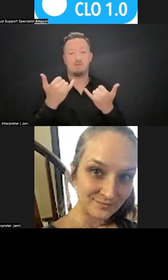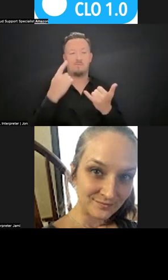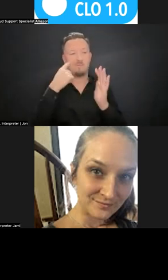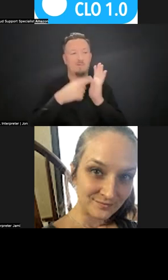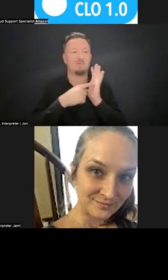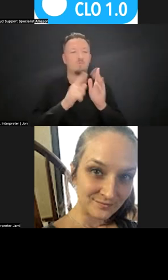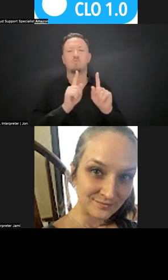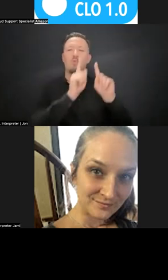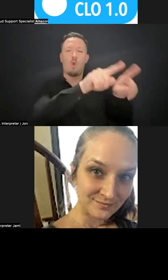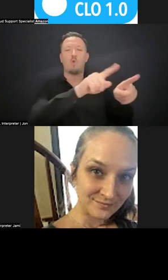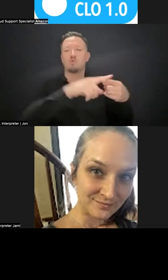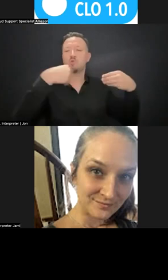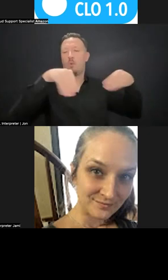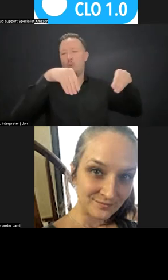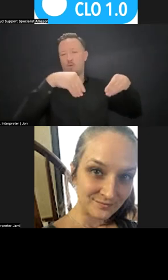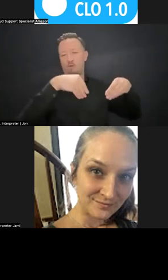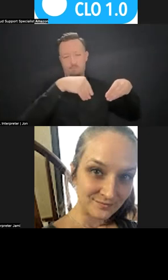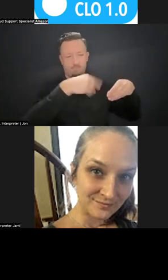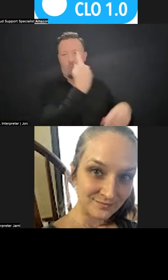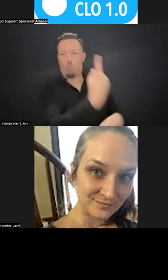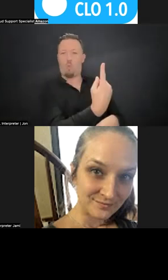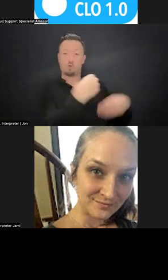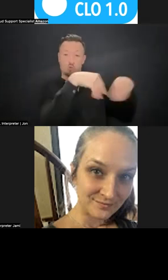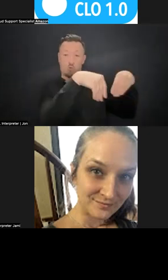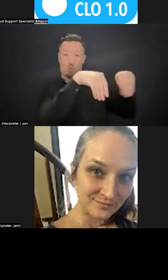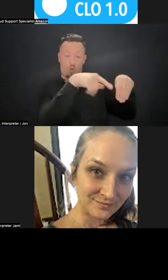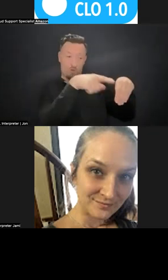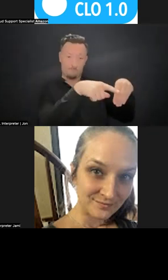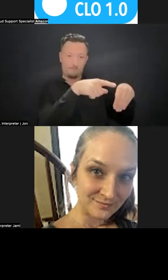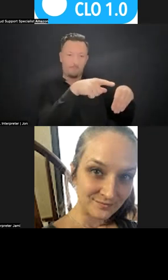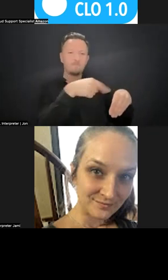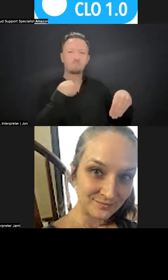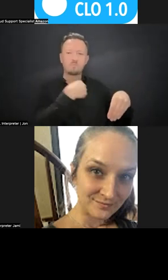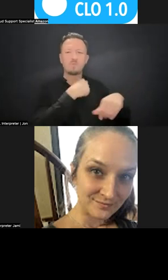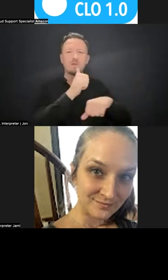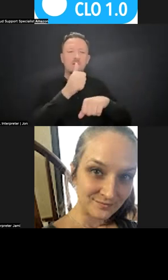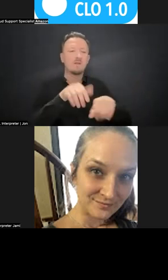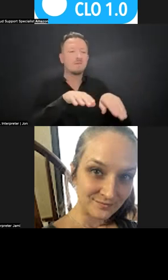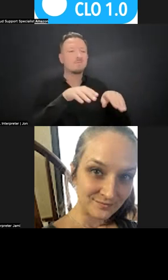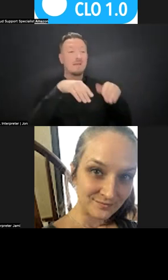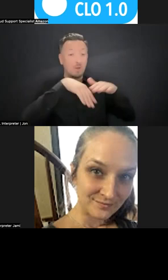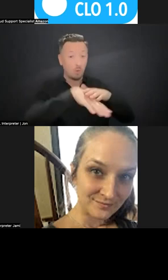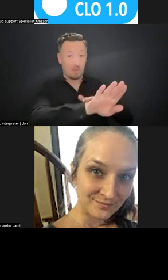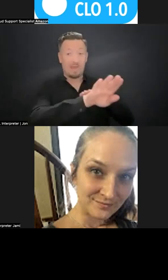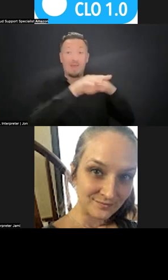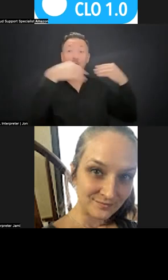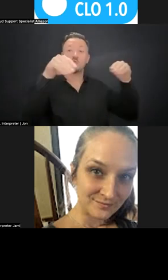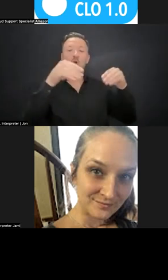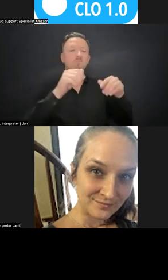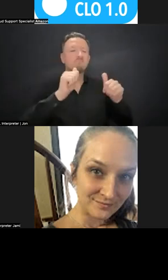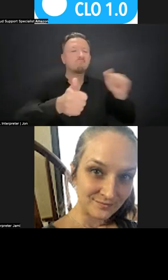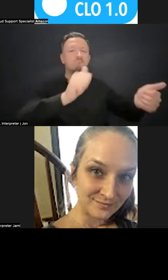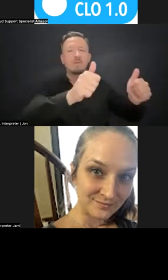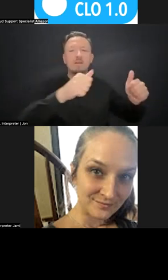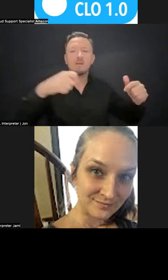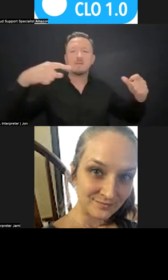a retail store, right? We can put in these small sensors on the floor, on the aisles